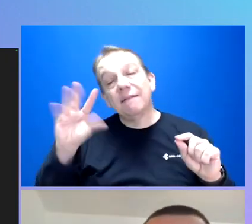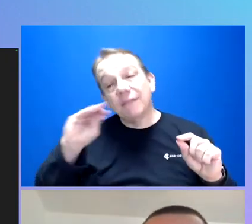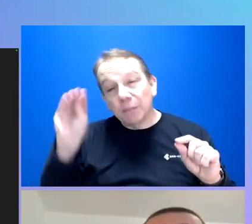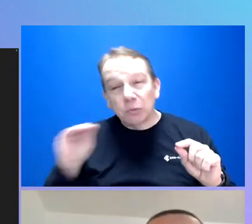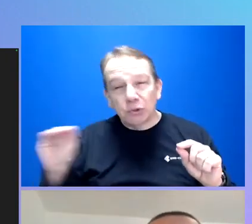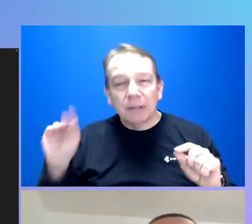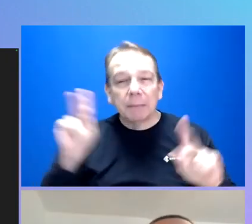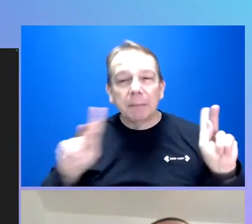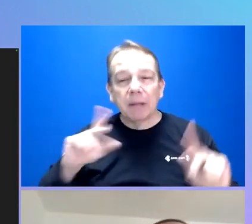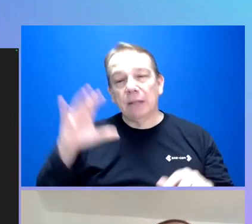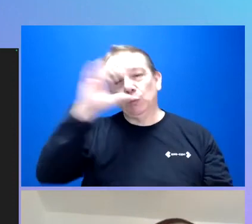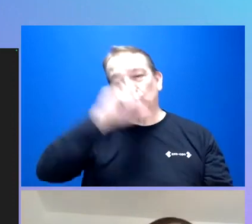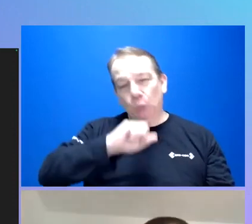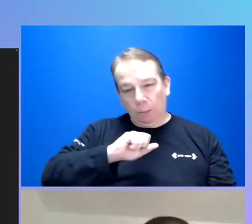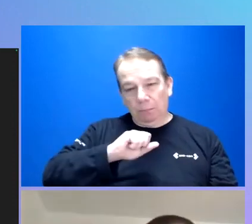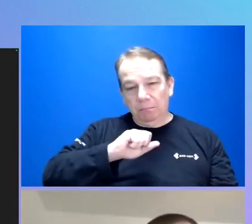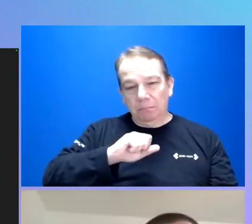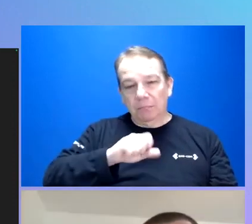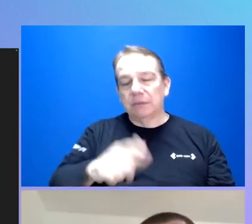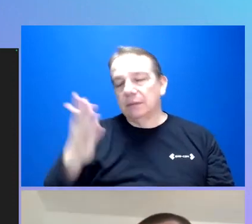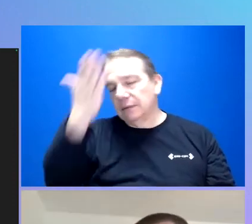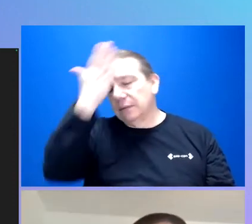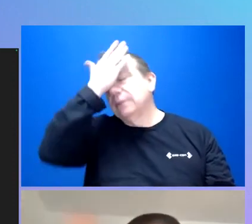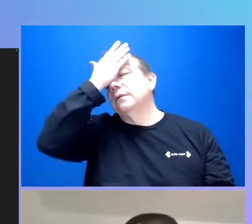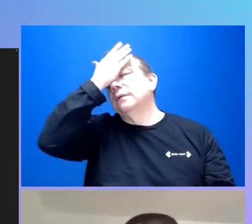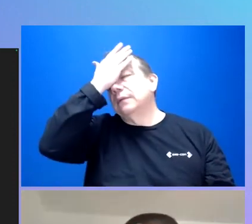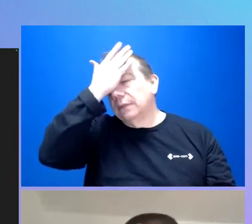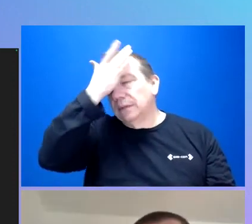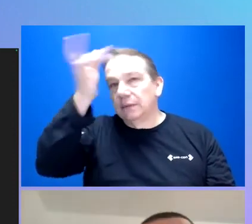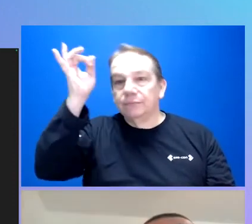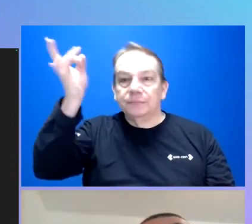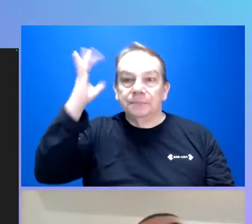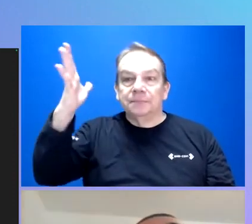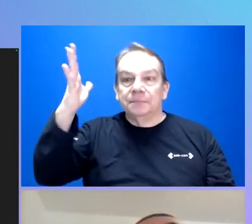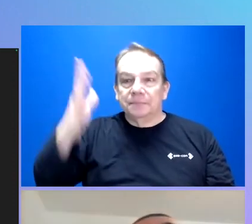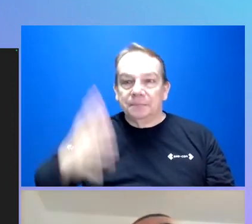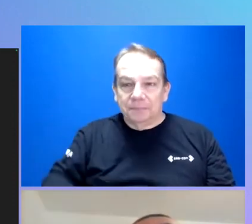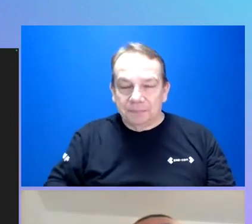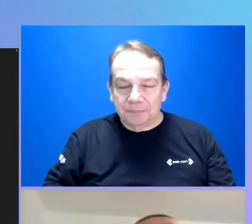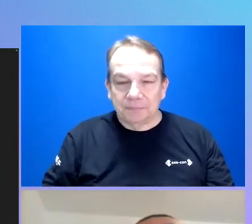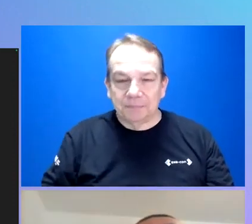time. And the emoji depicted here is of a man doing a face